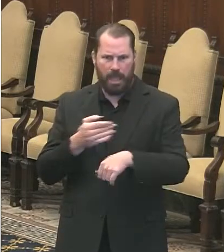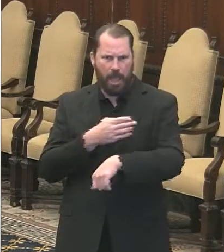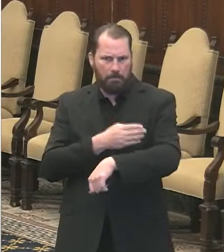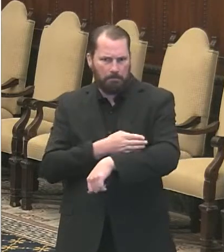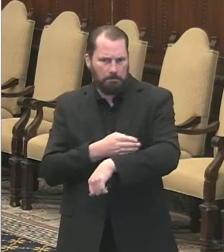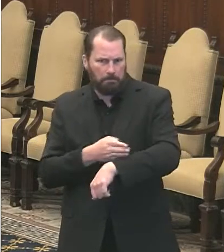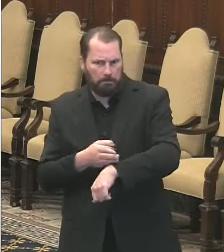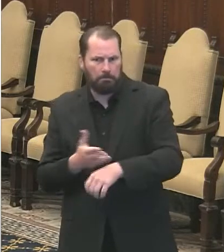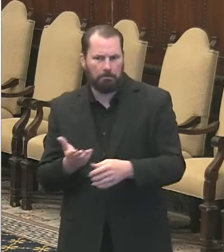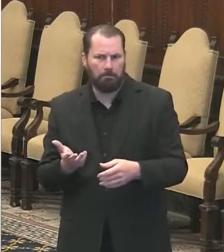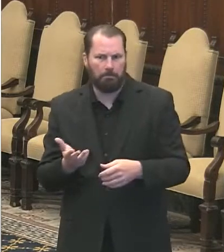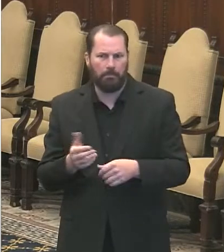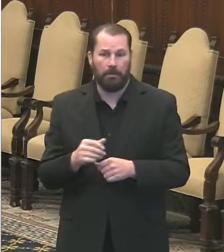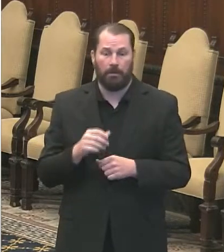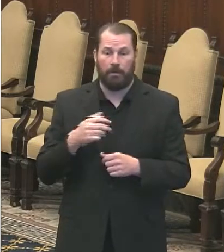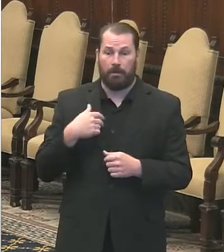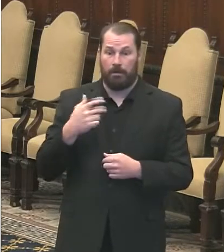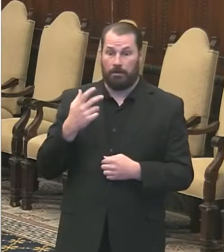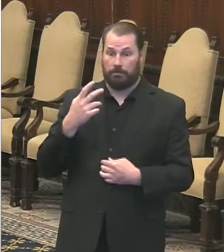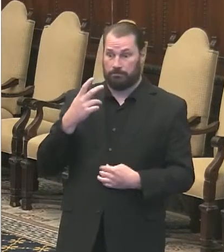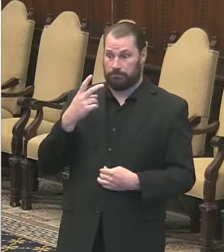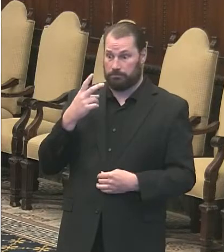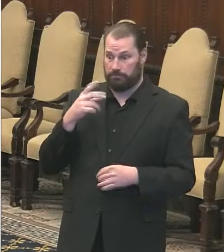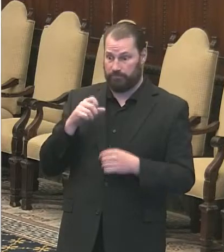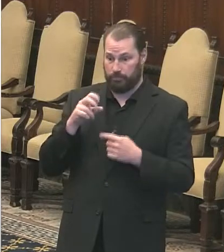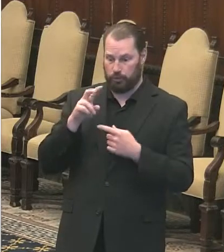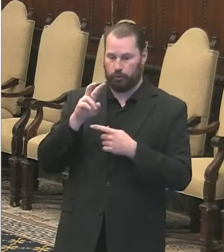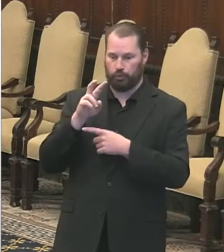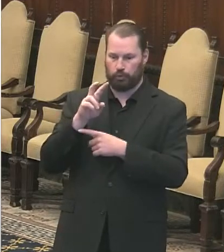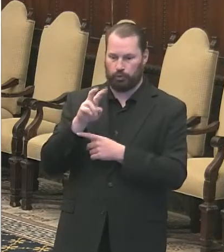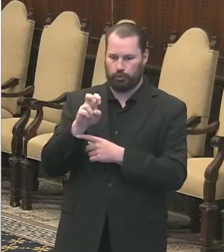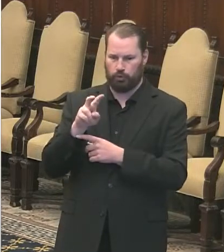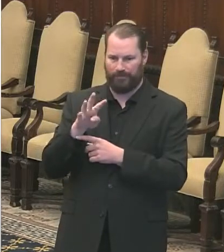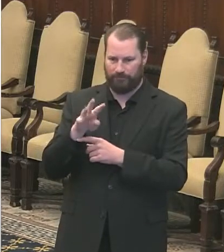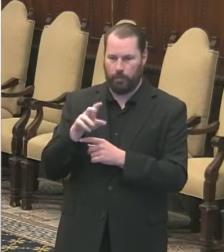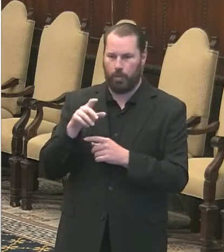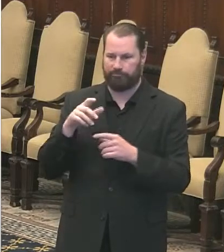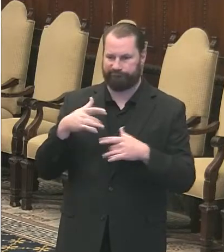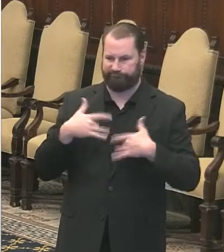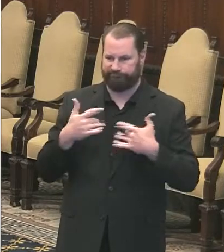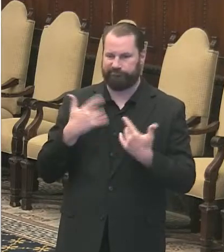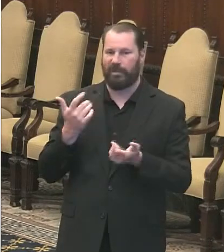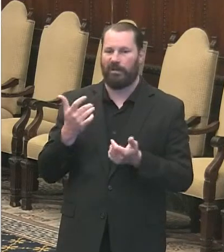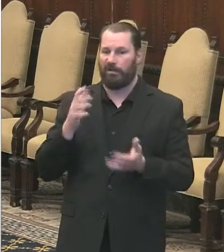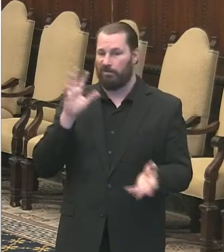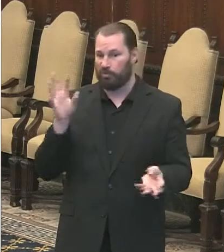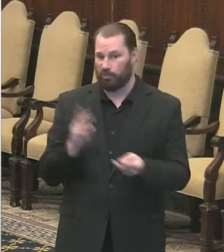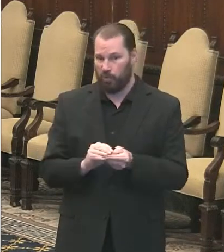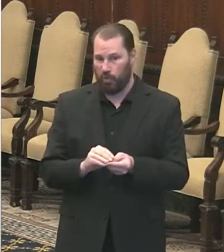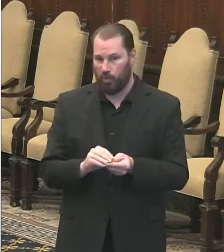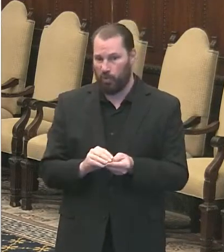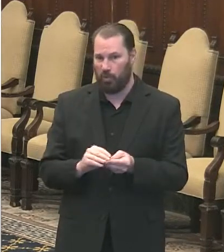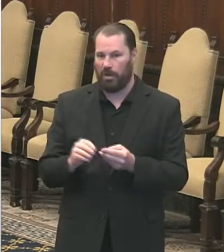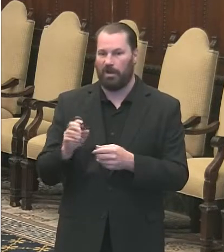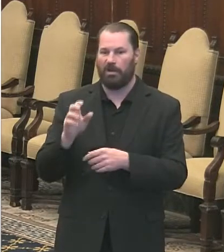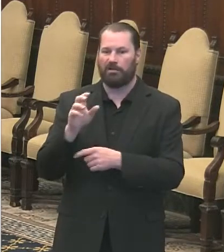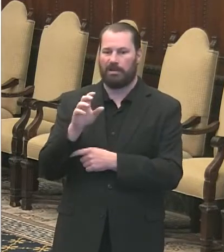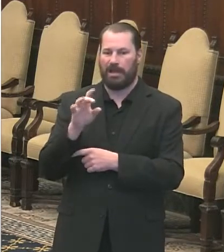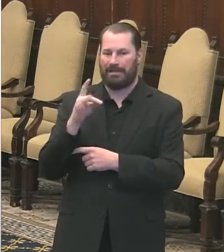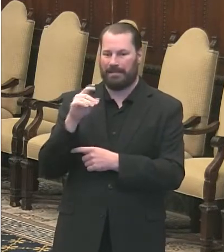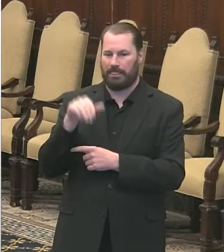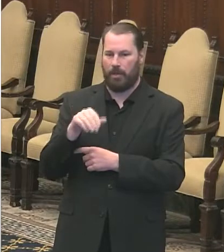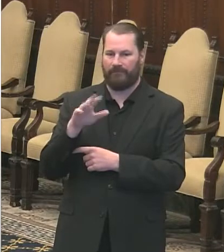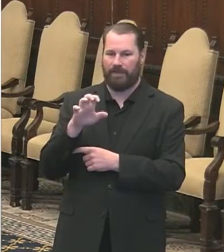confirmed 224 new cases of infection in Philadelphia residents, bringing us to a total of 18,537 since the beginning of the